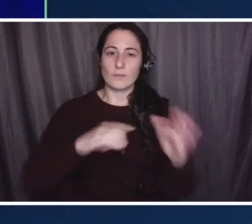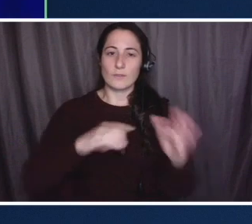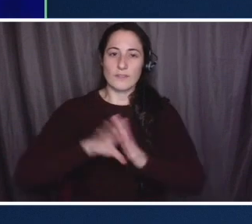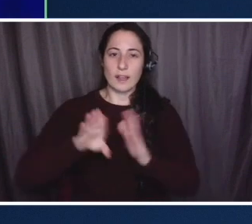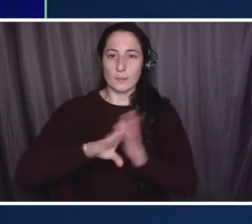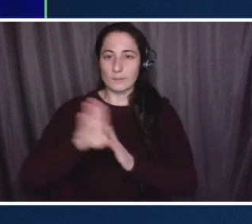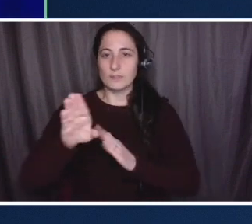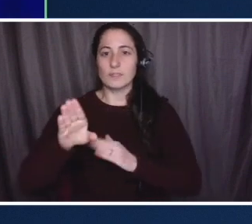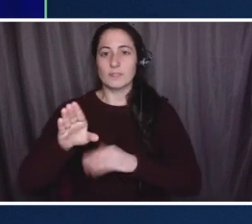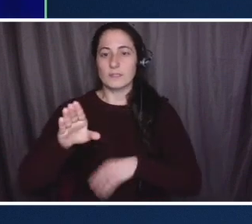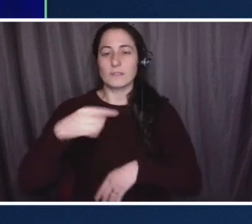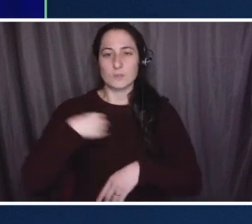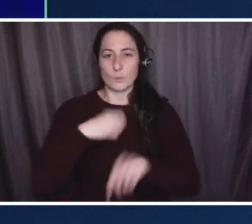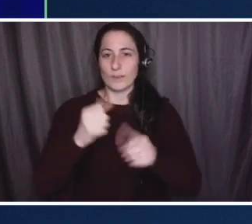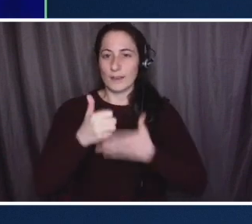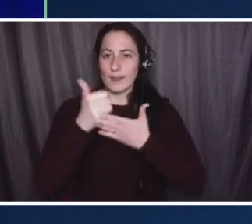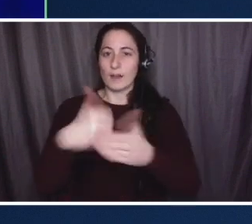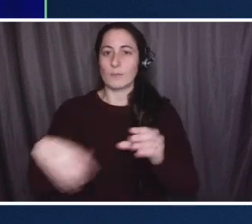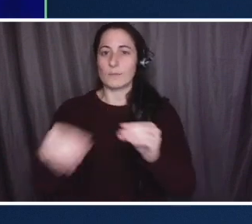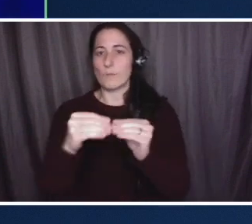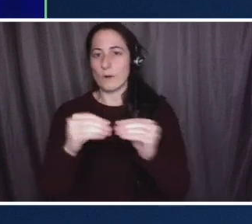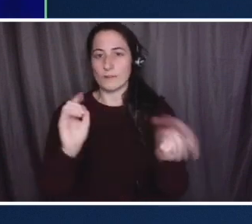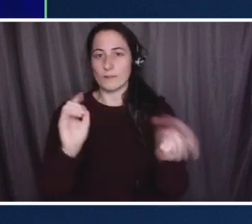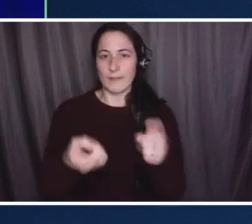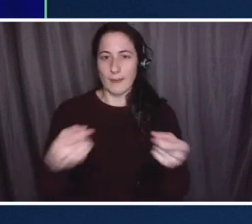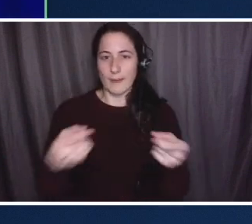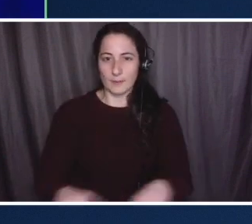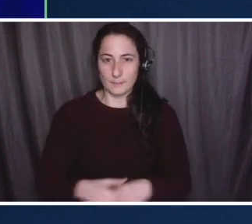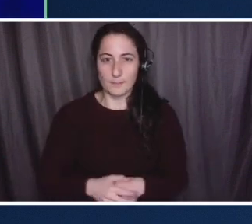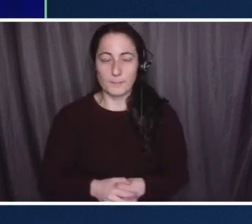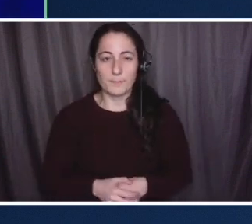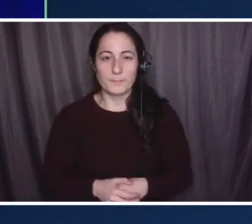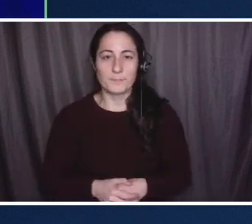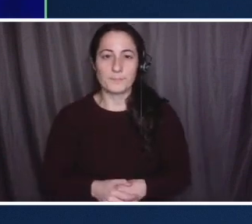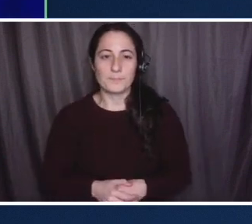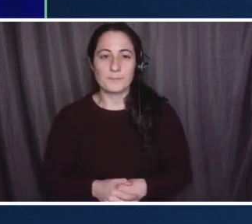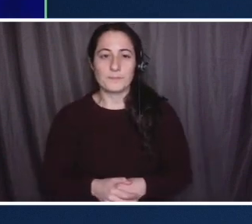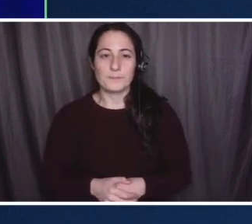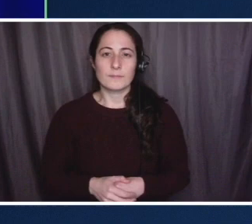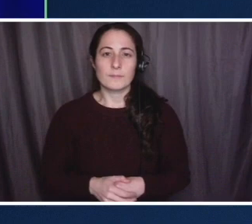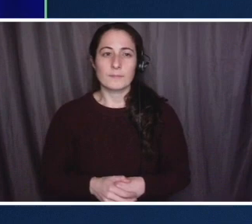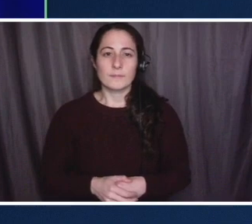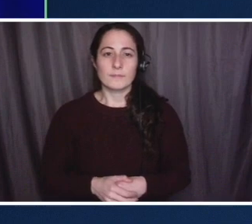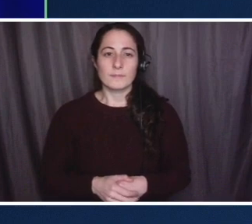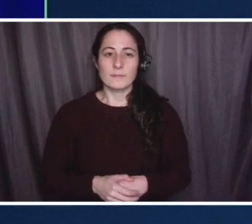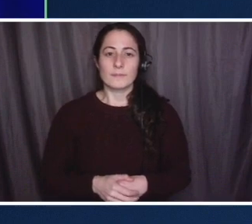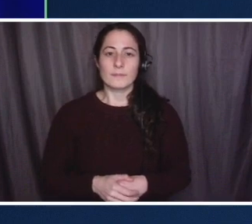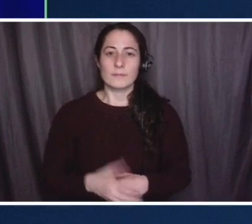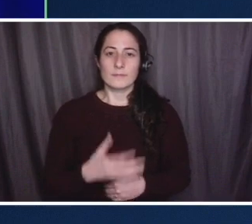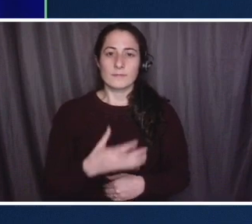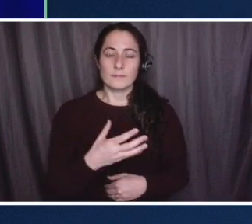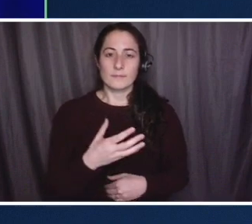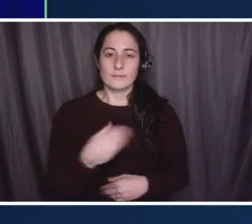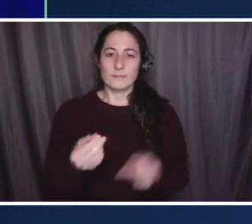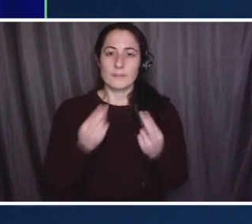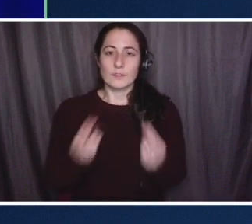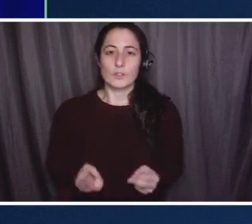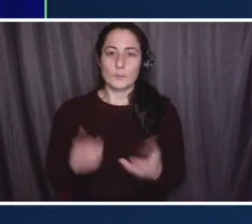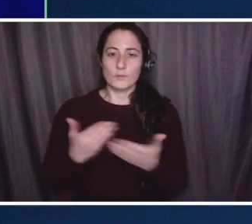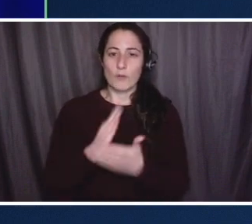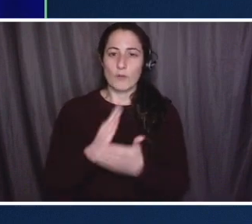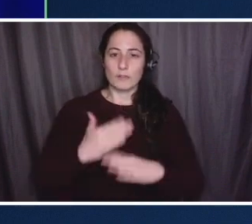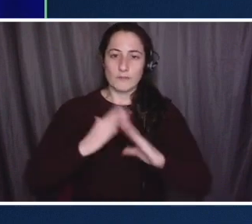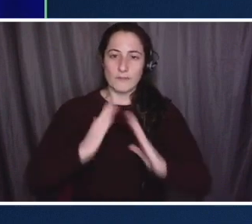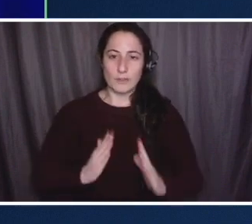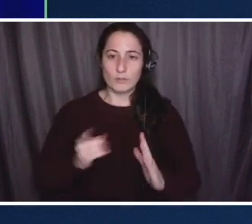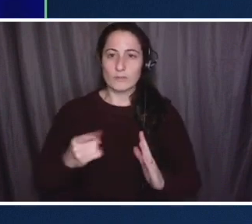help move further along, right? And I think the thing is, human rights defenders, as we talk about, have a lot of risk. So how do